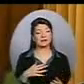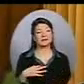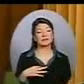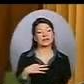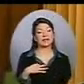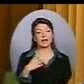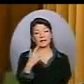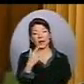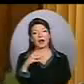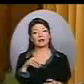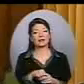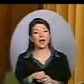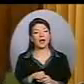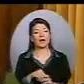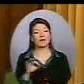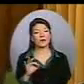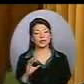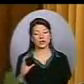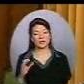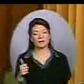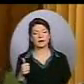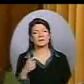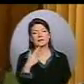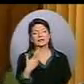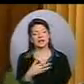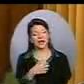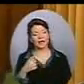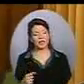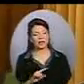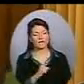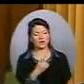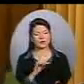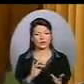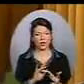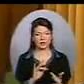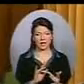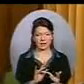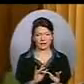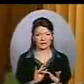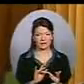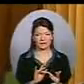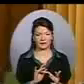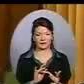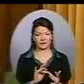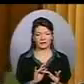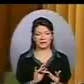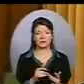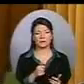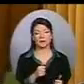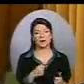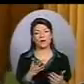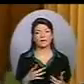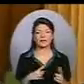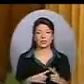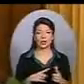First Contact, and First Contact relies on patented technology. The patent and the server are based in the U.S. Now, we've